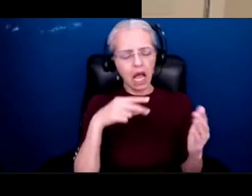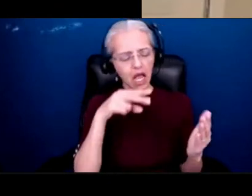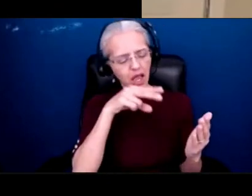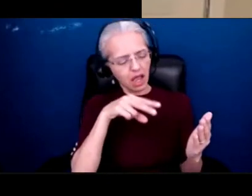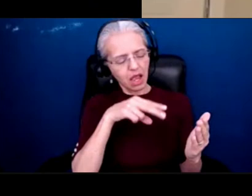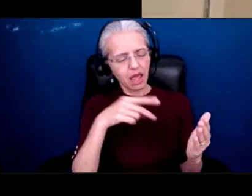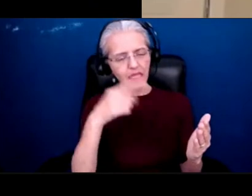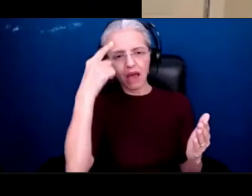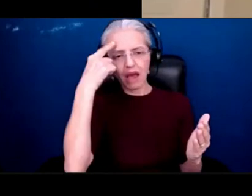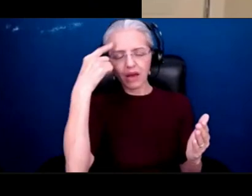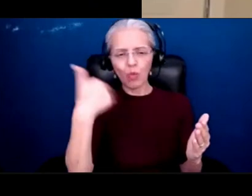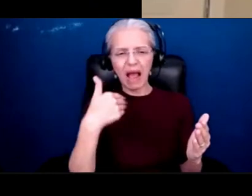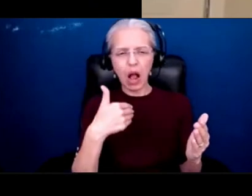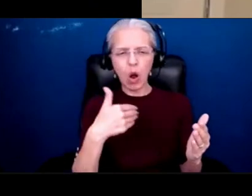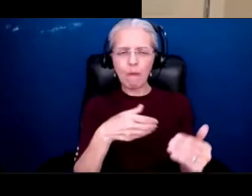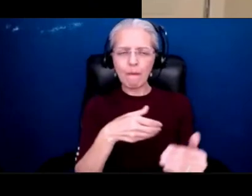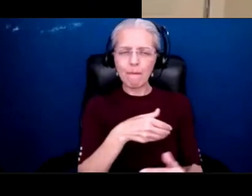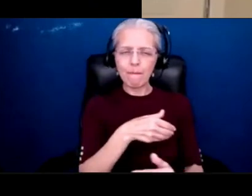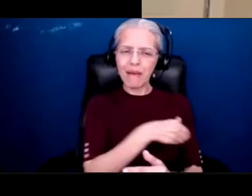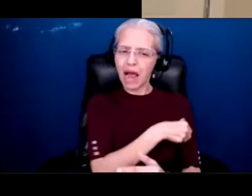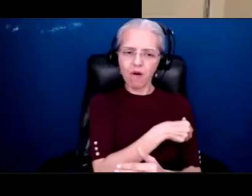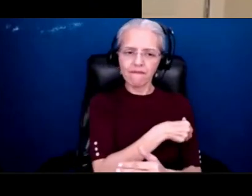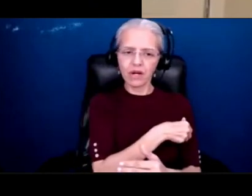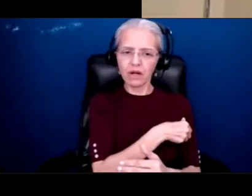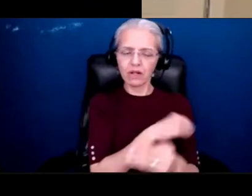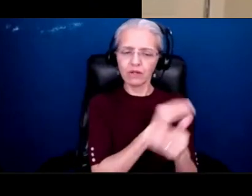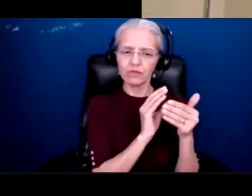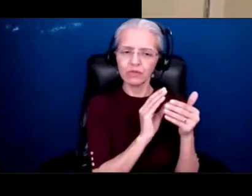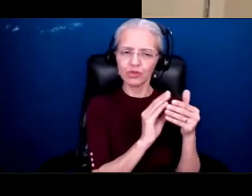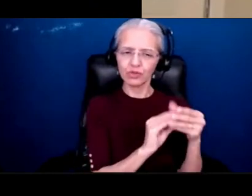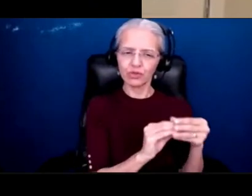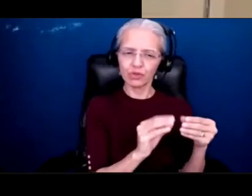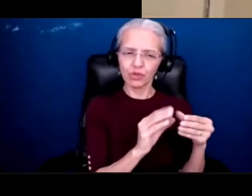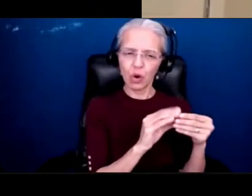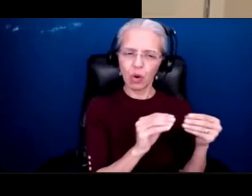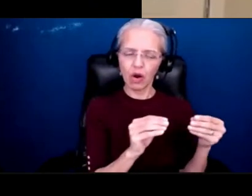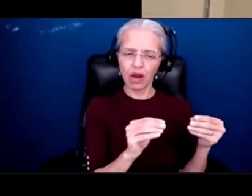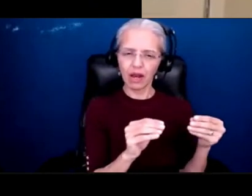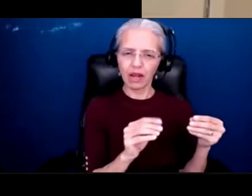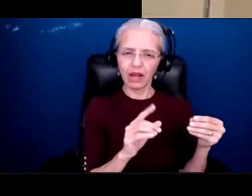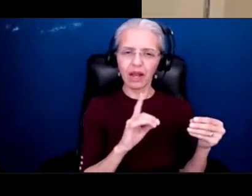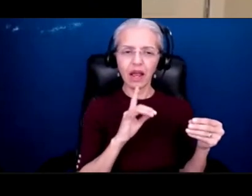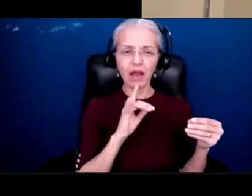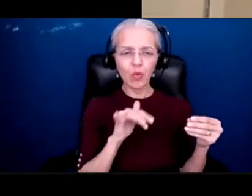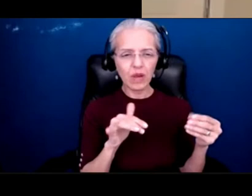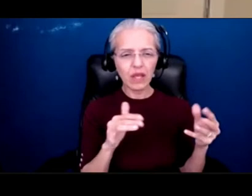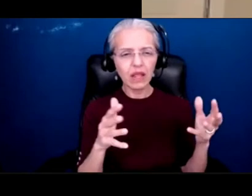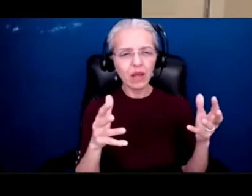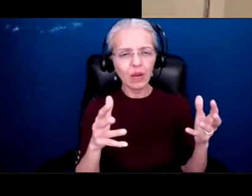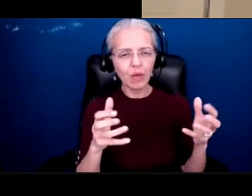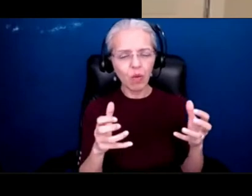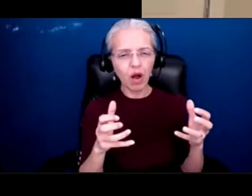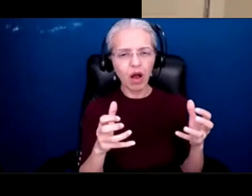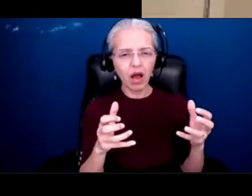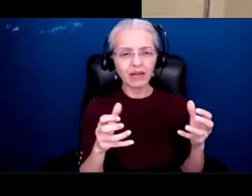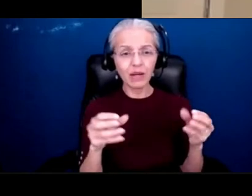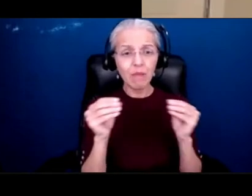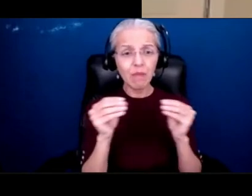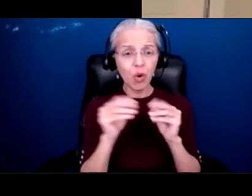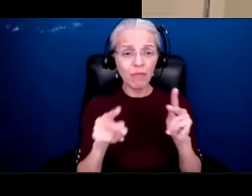something so powerful and something that I really want to more people to